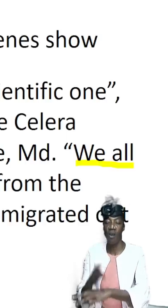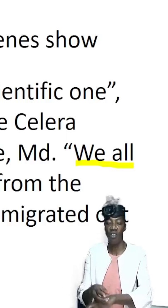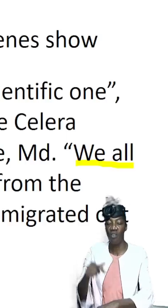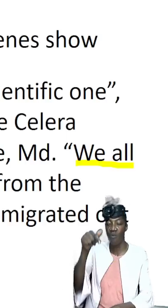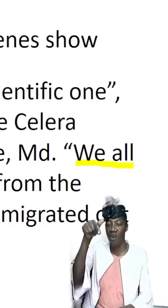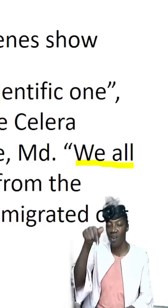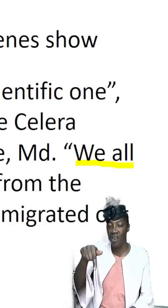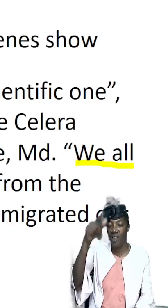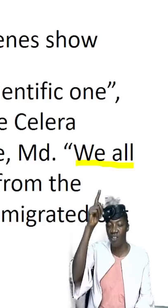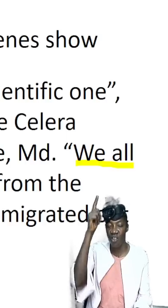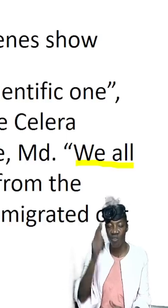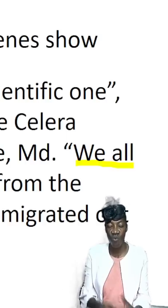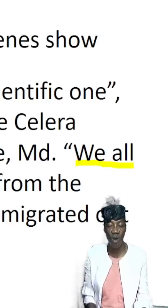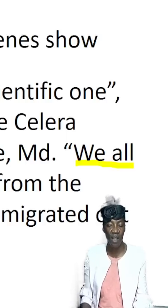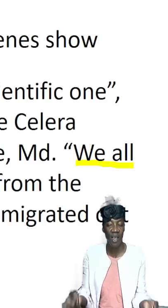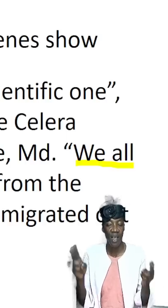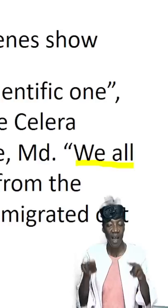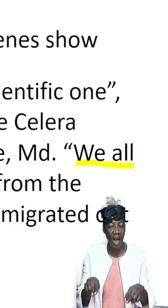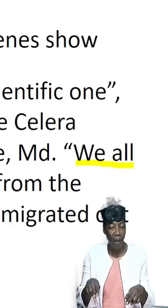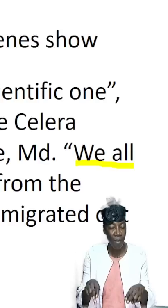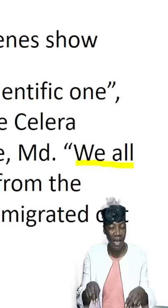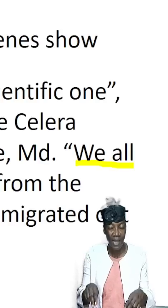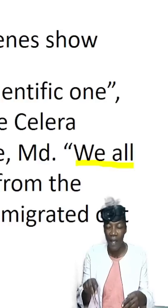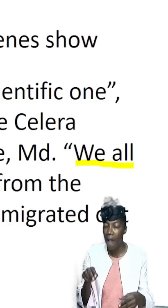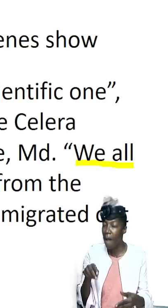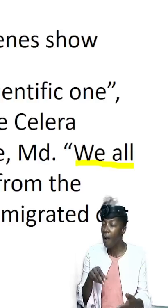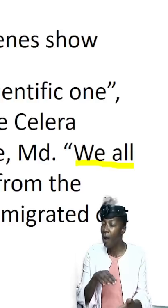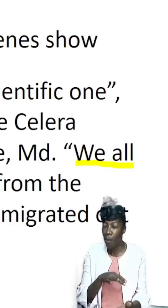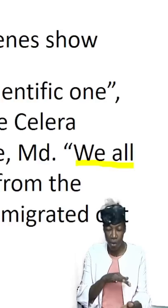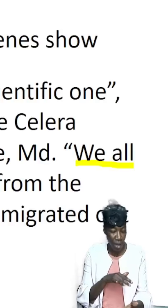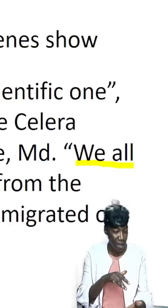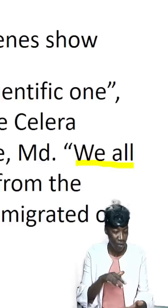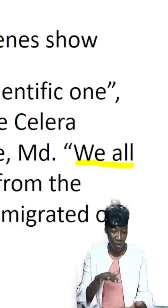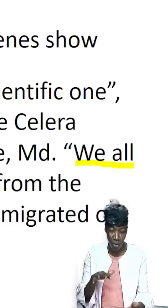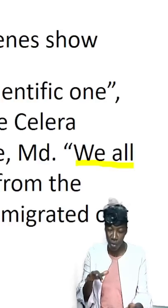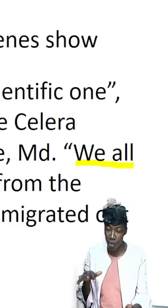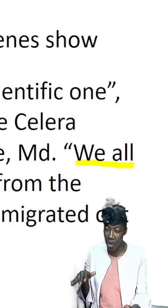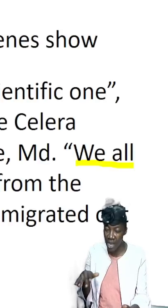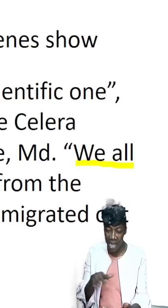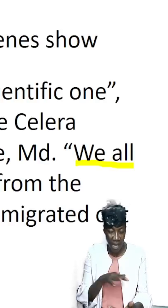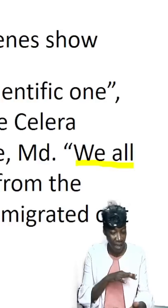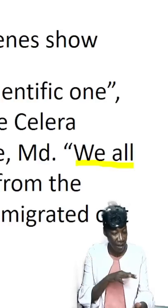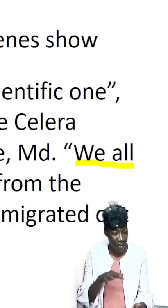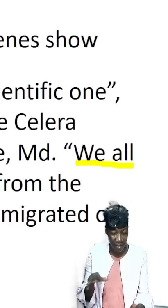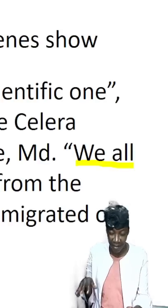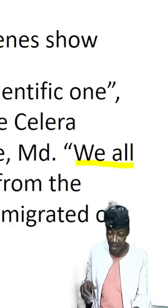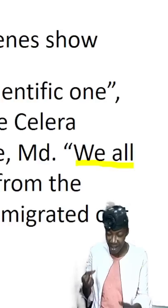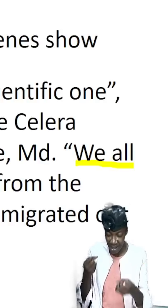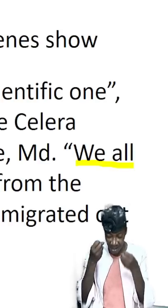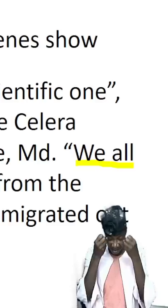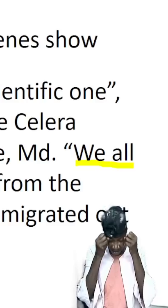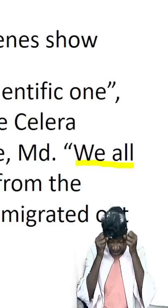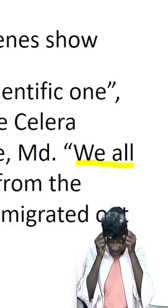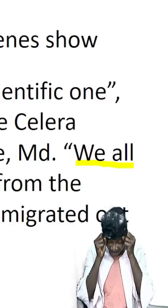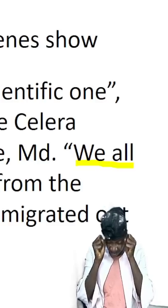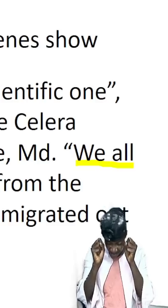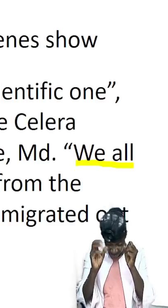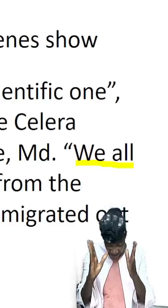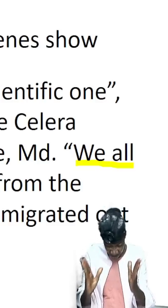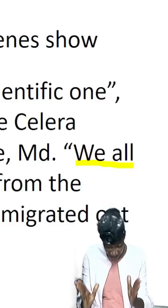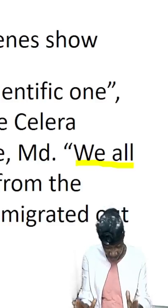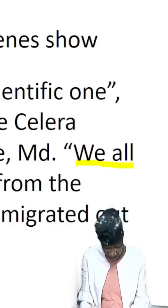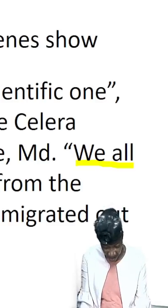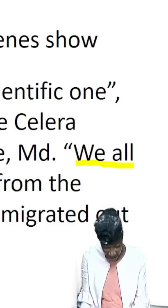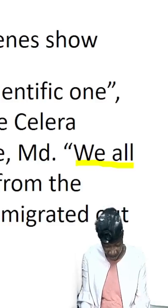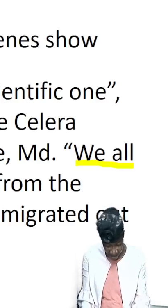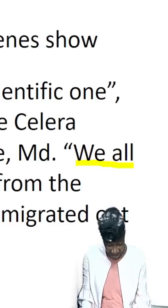surmised based on his studies as a scientist in the